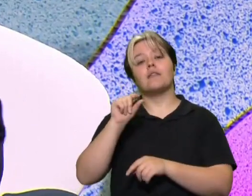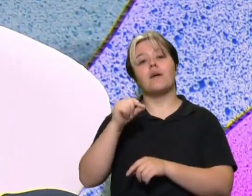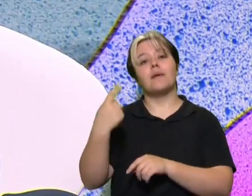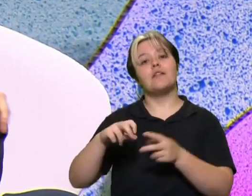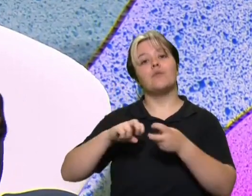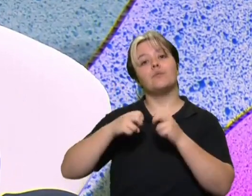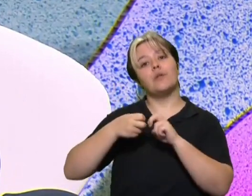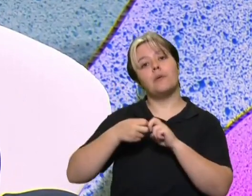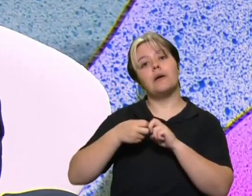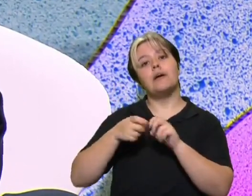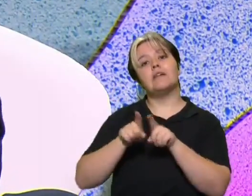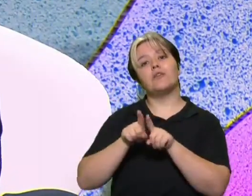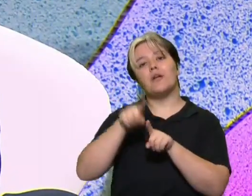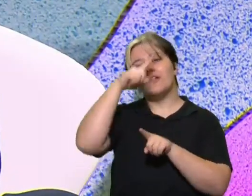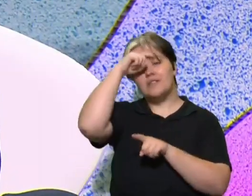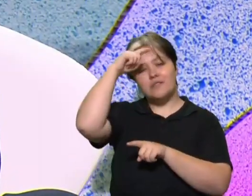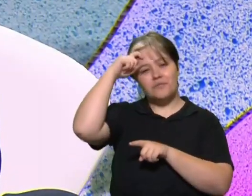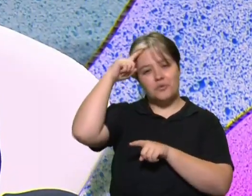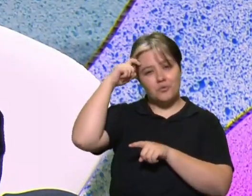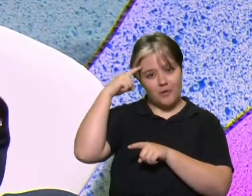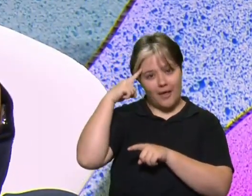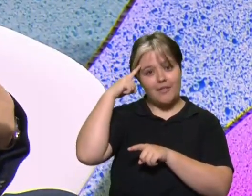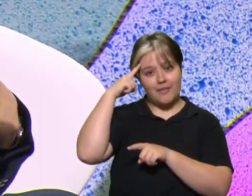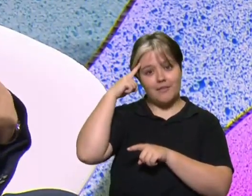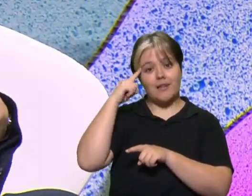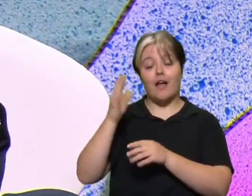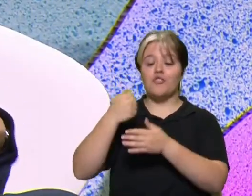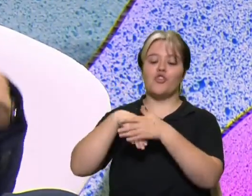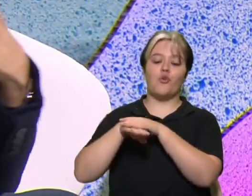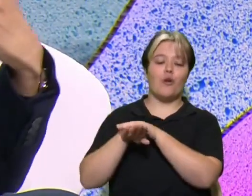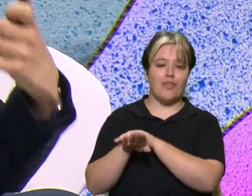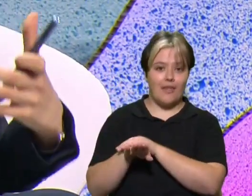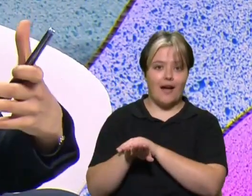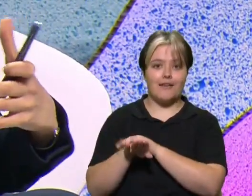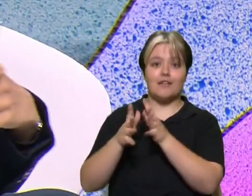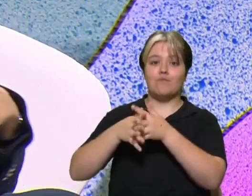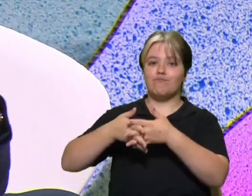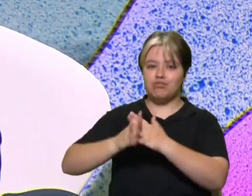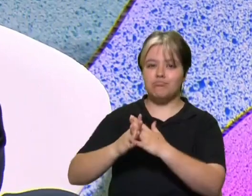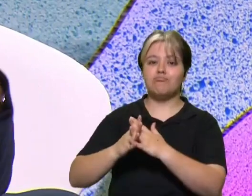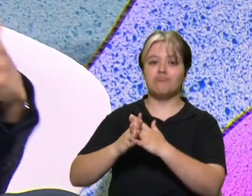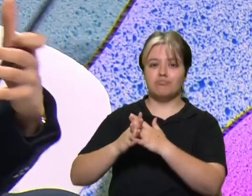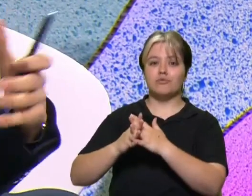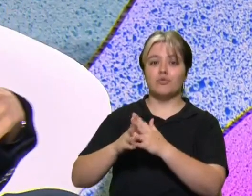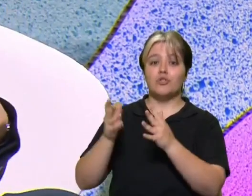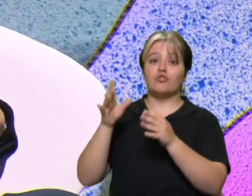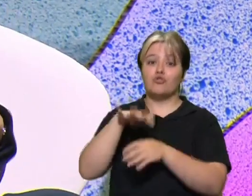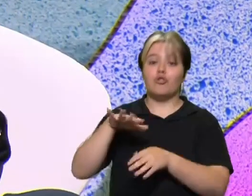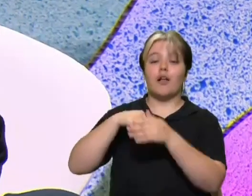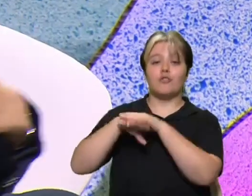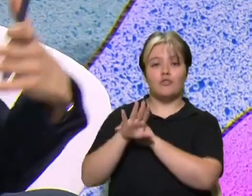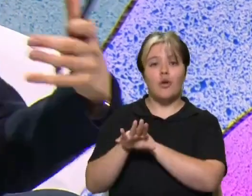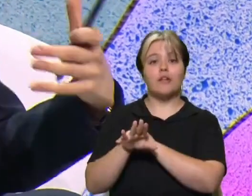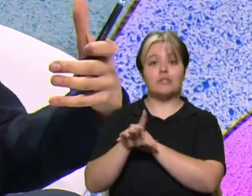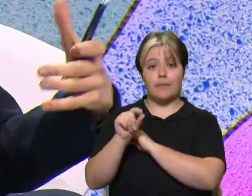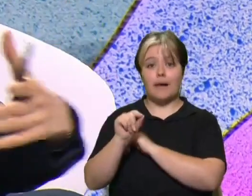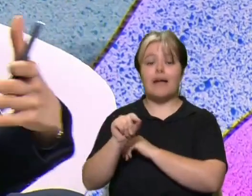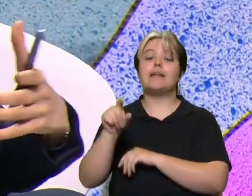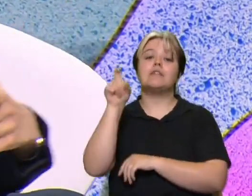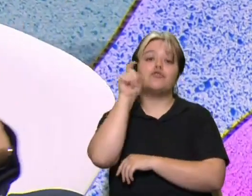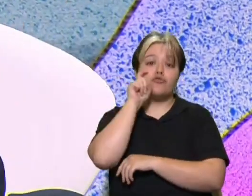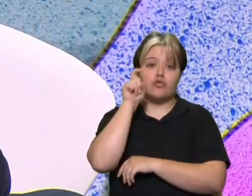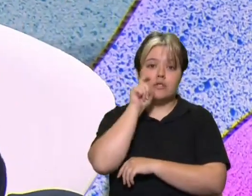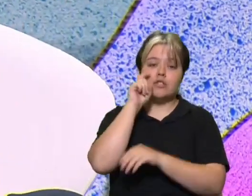then, in addition to people, there are difficulties in the storage infrastructure themselves,